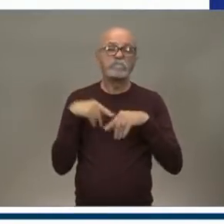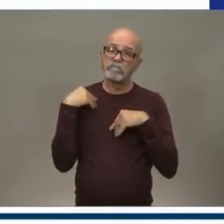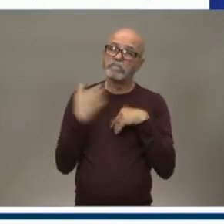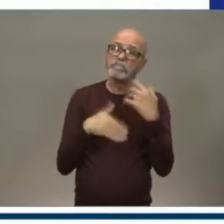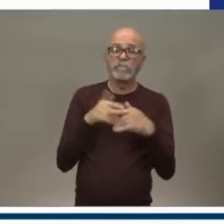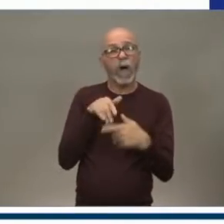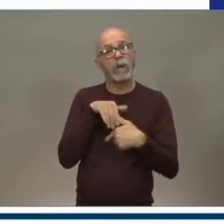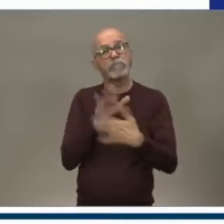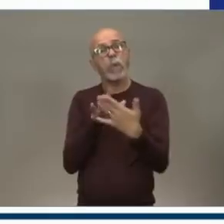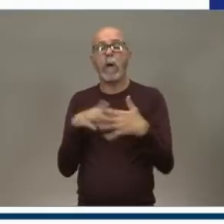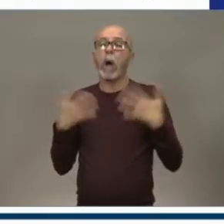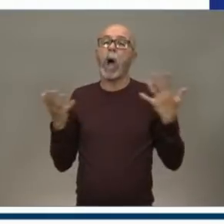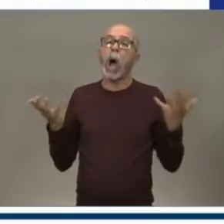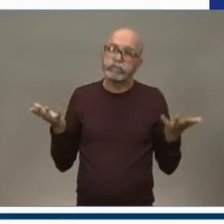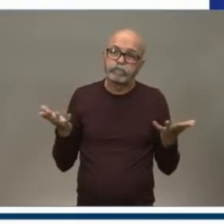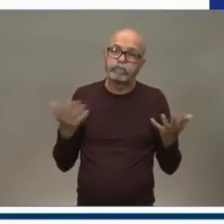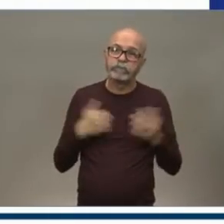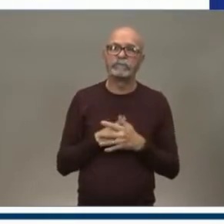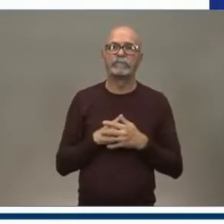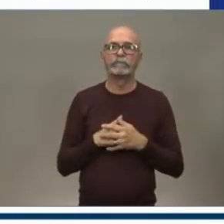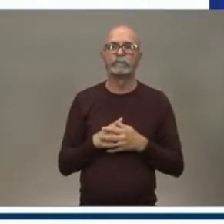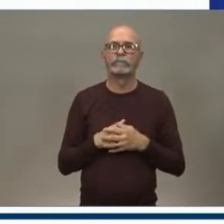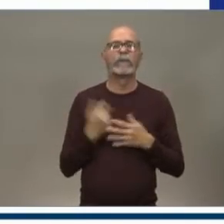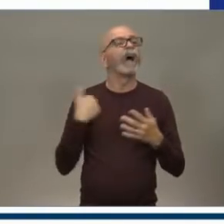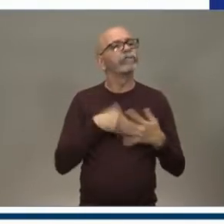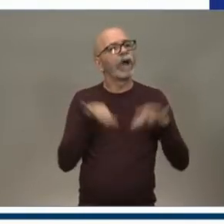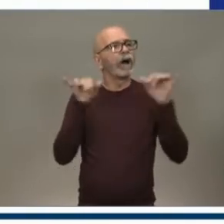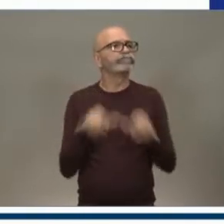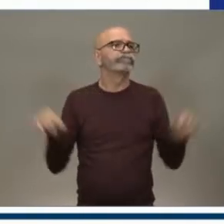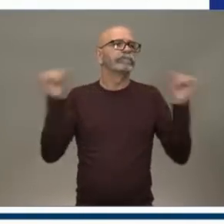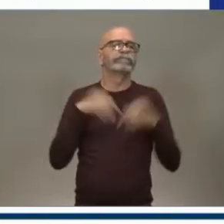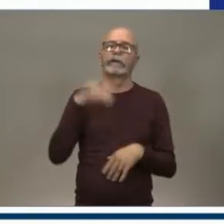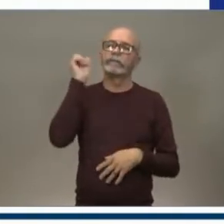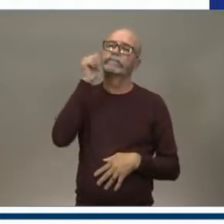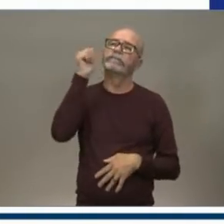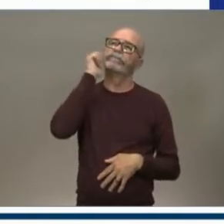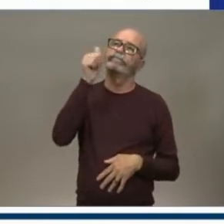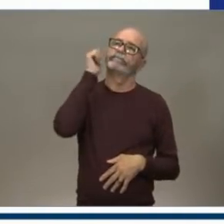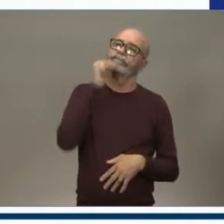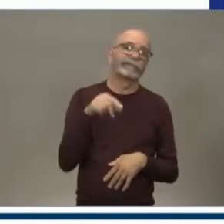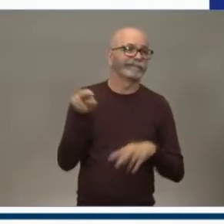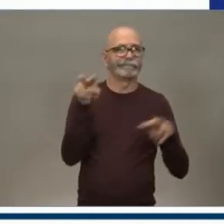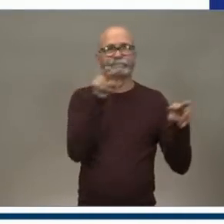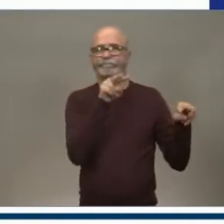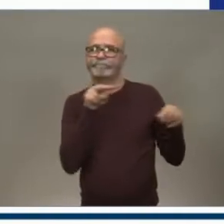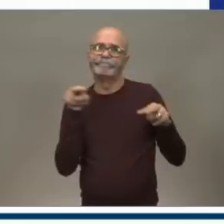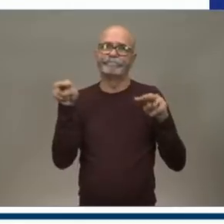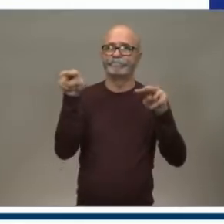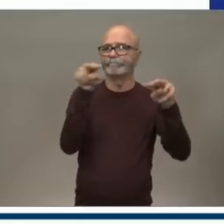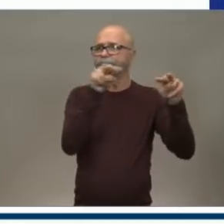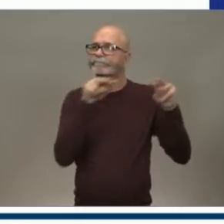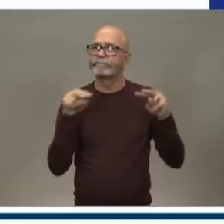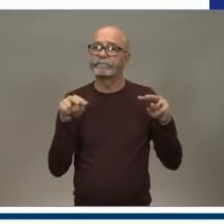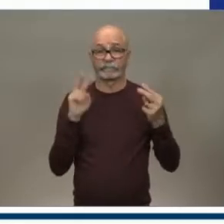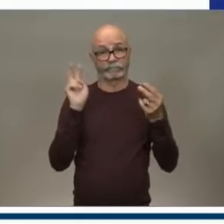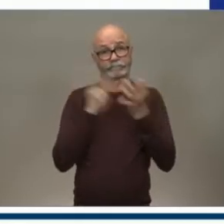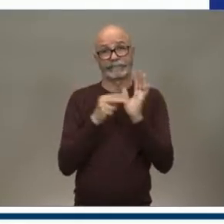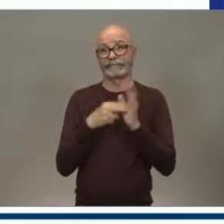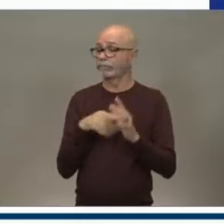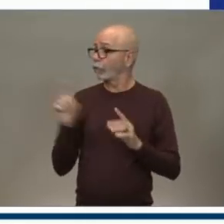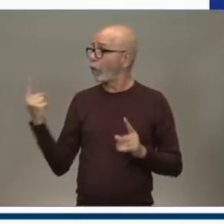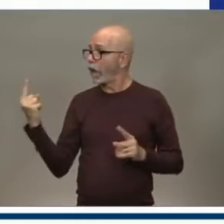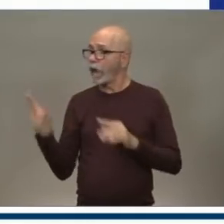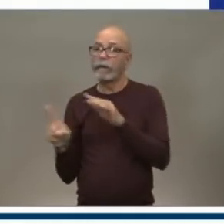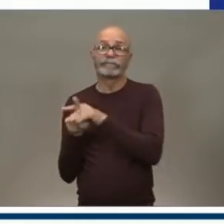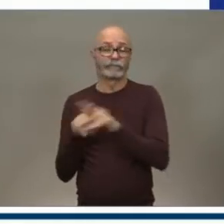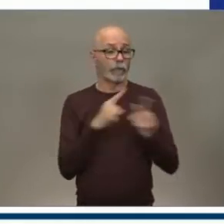working with our partners. Obviously, these 2 cases will cause a deeper analysis. But I think it's